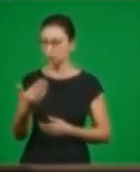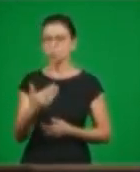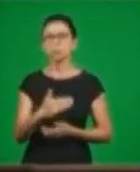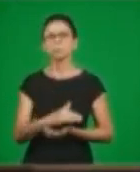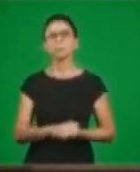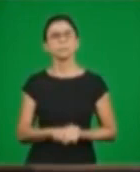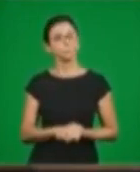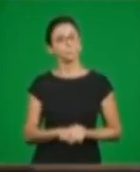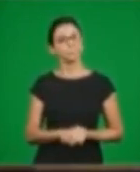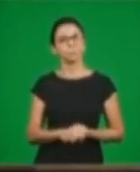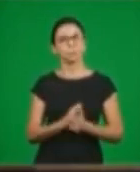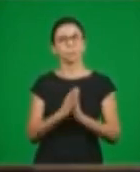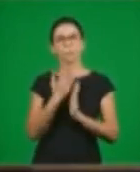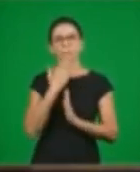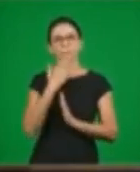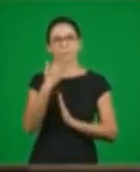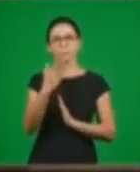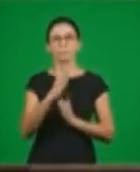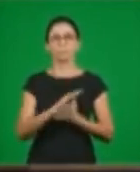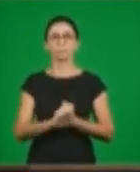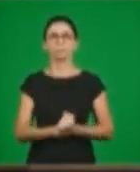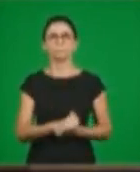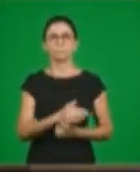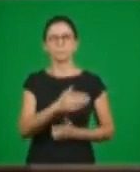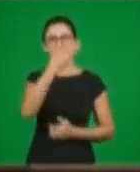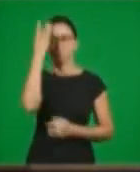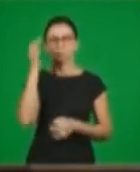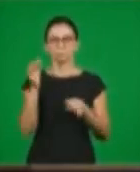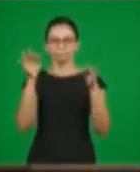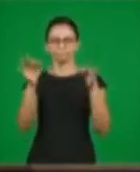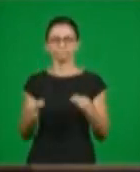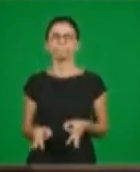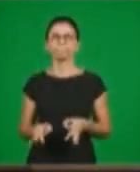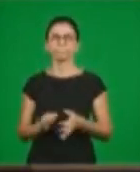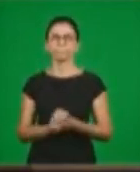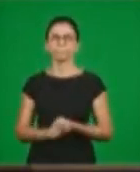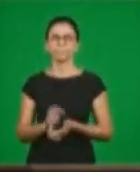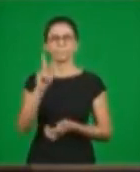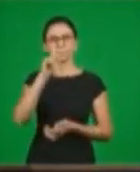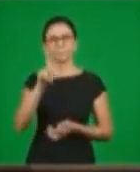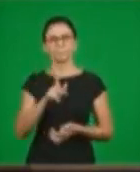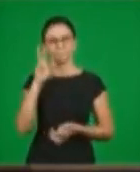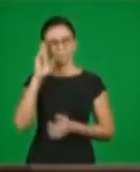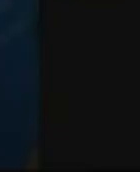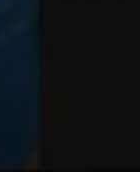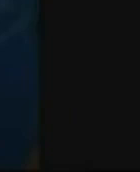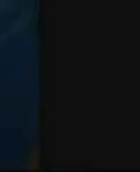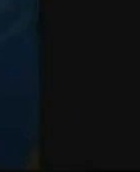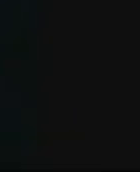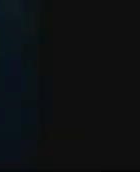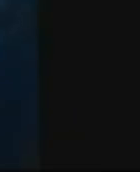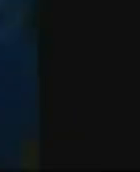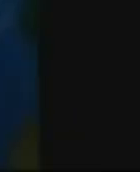That's what I'm asking. Pray more. So, my brothers, everyone, a peace of the Lord.